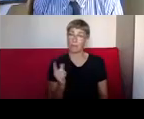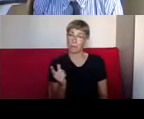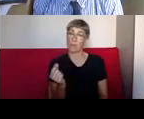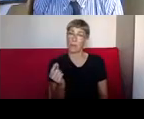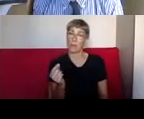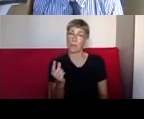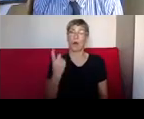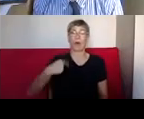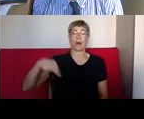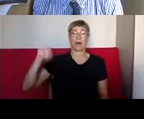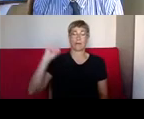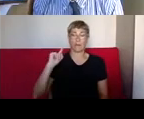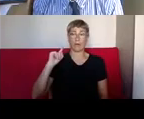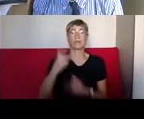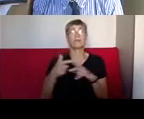floor.